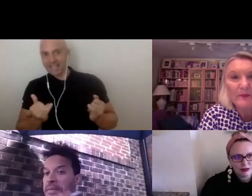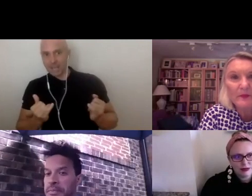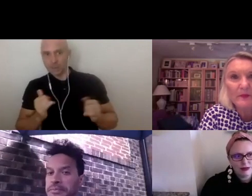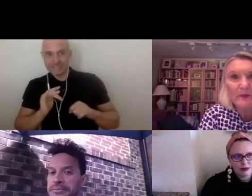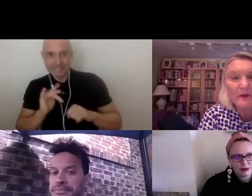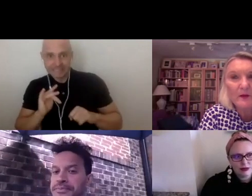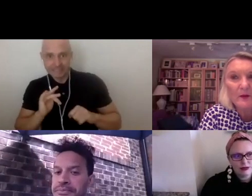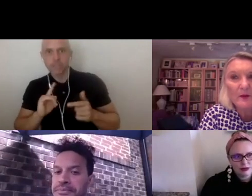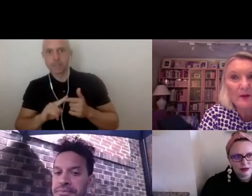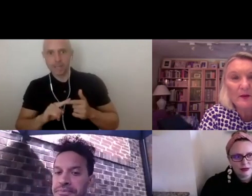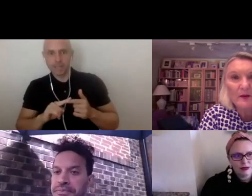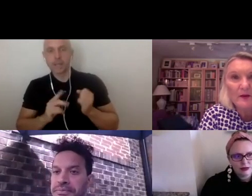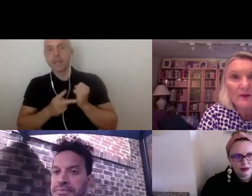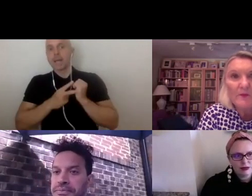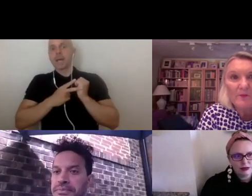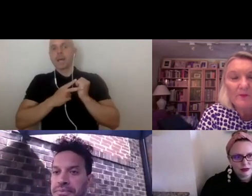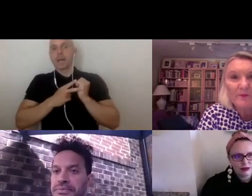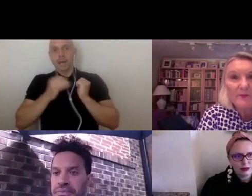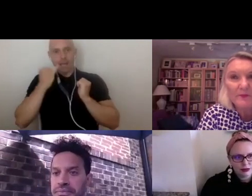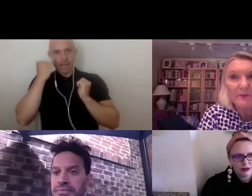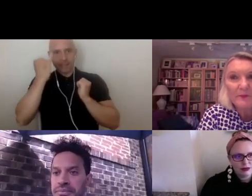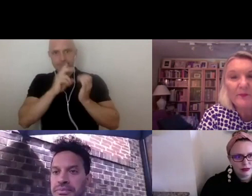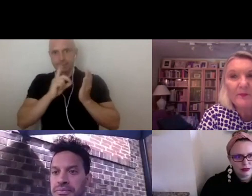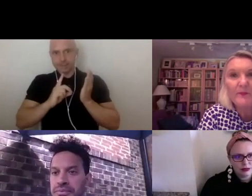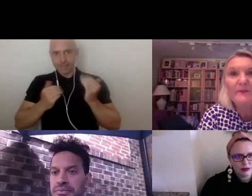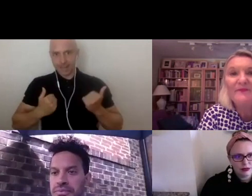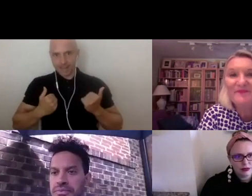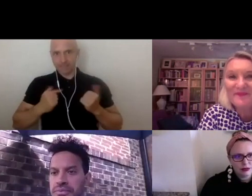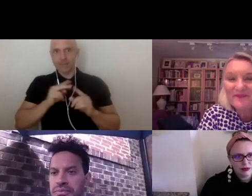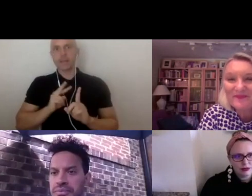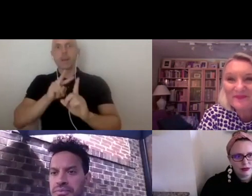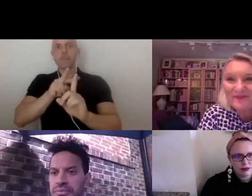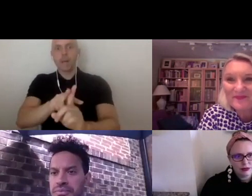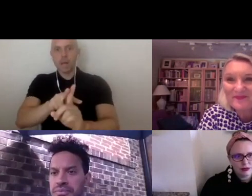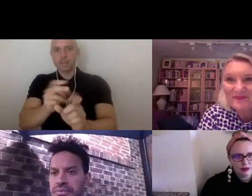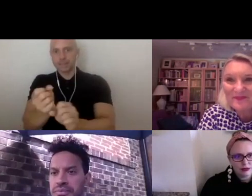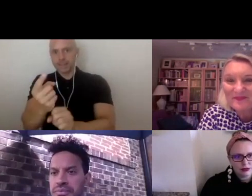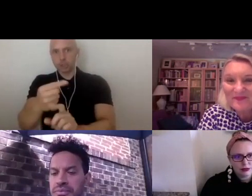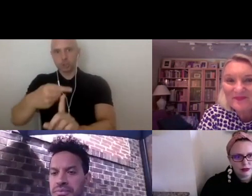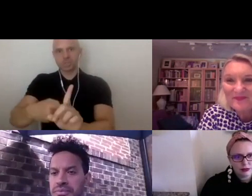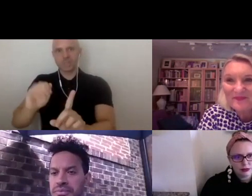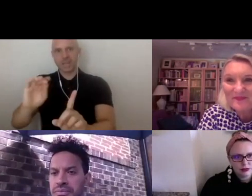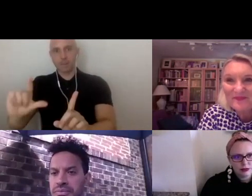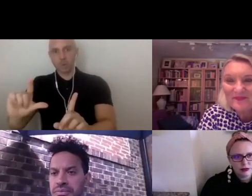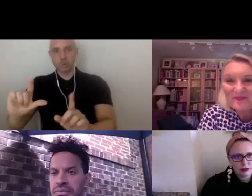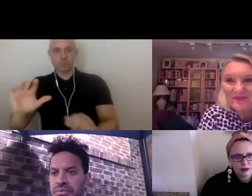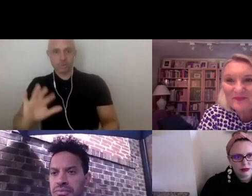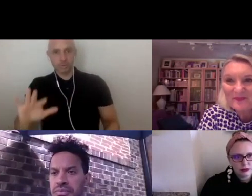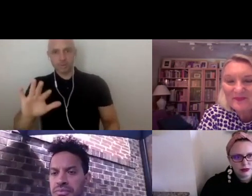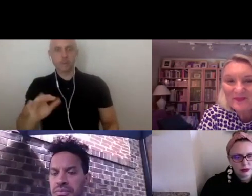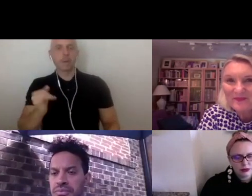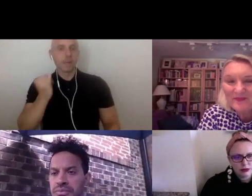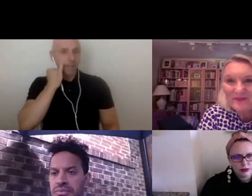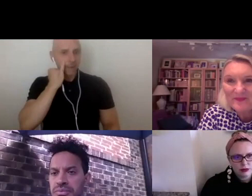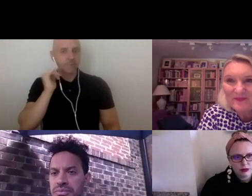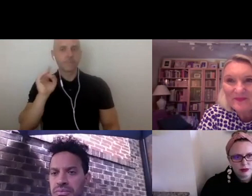for us to at least pilot something. And the other idea, I'm just going to put it out there, no one has to respond to it, is if we take the venued companies, the companies who are used to running a